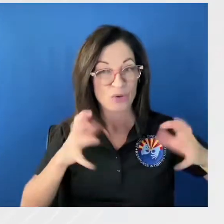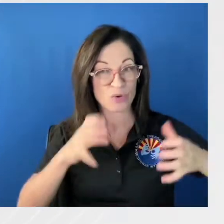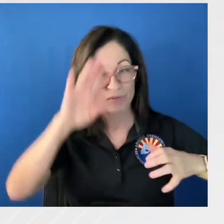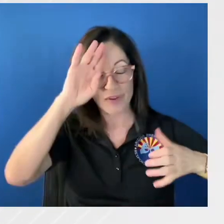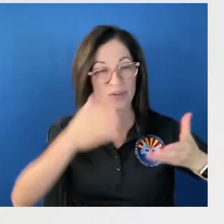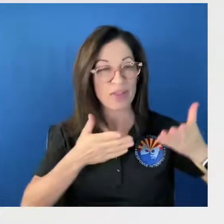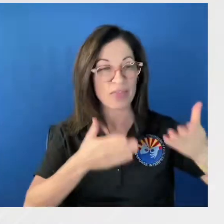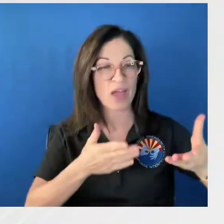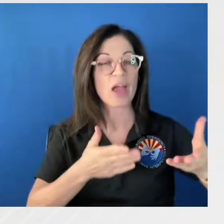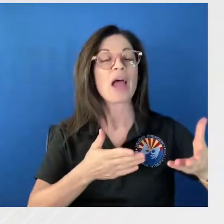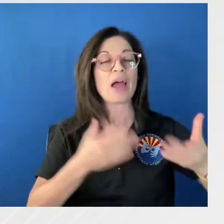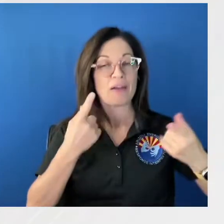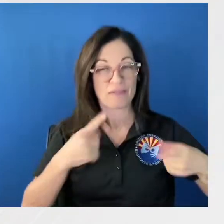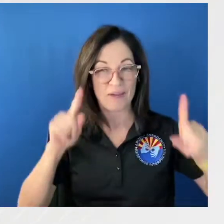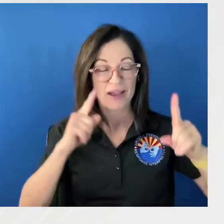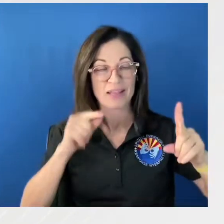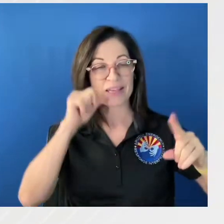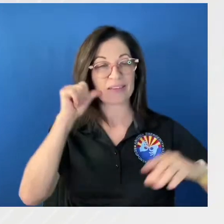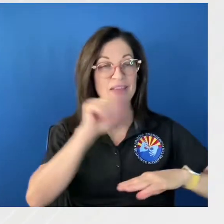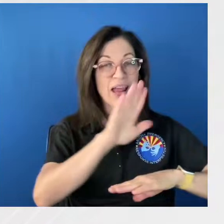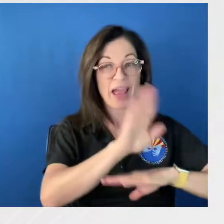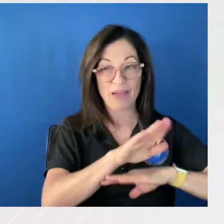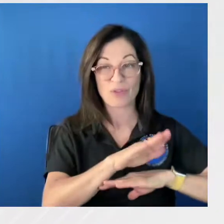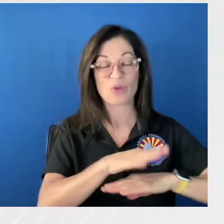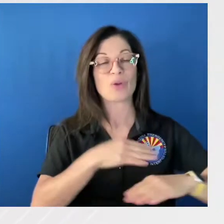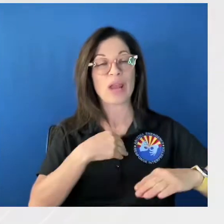late yesterday afternoon. So we've got good containment line